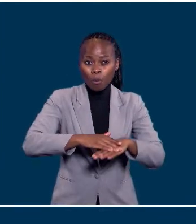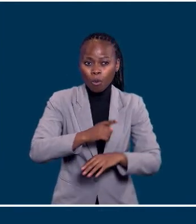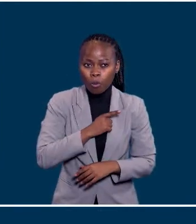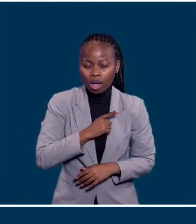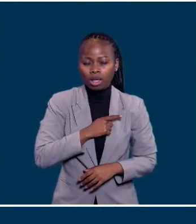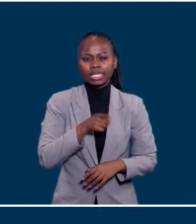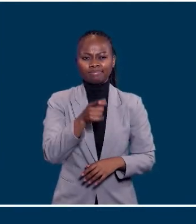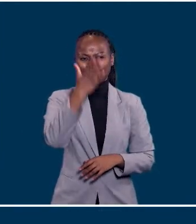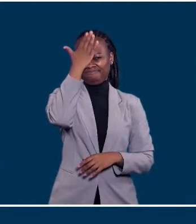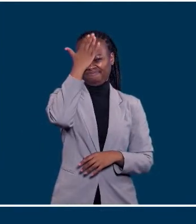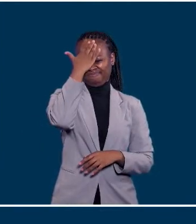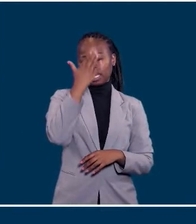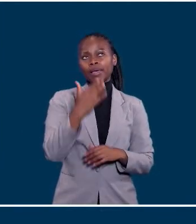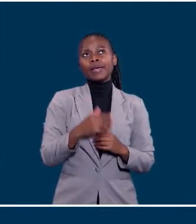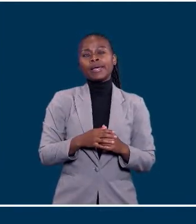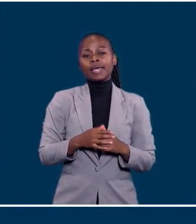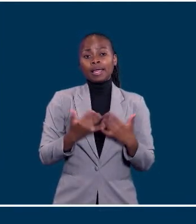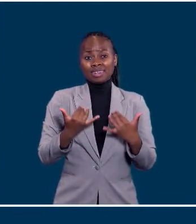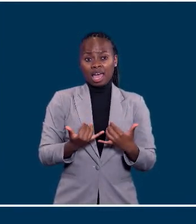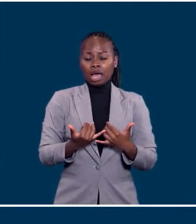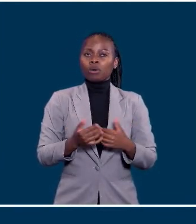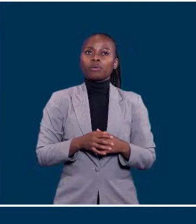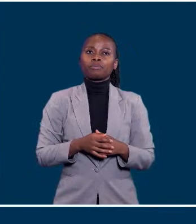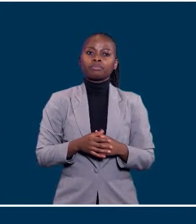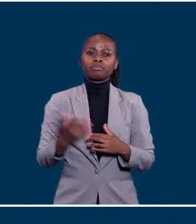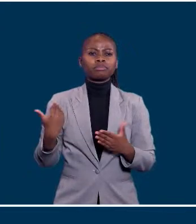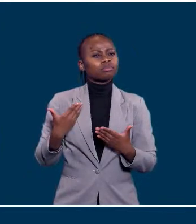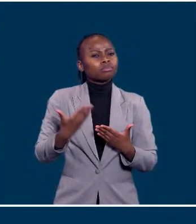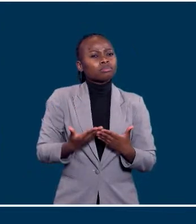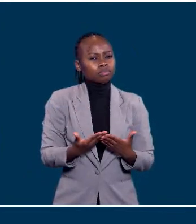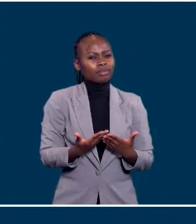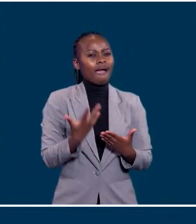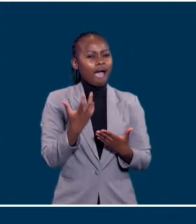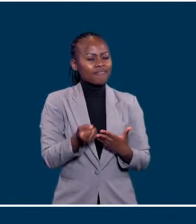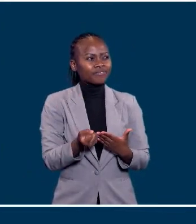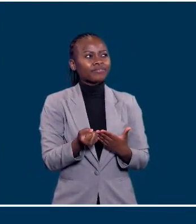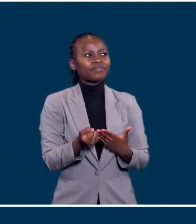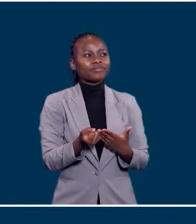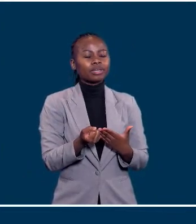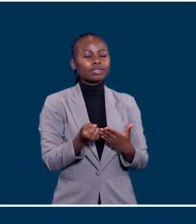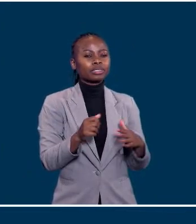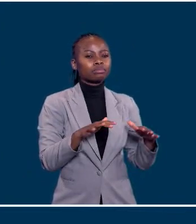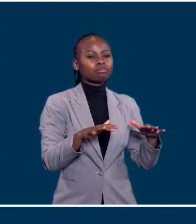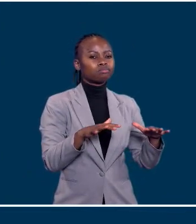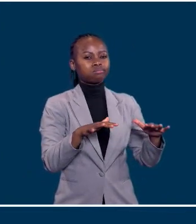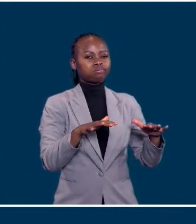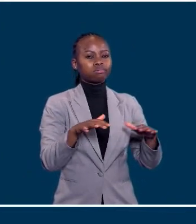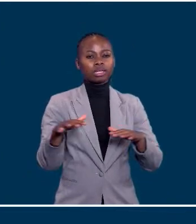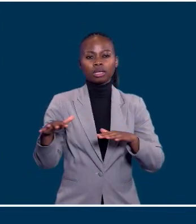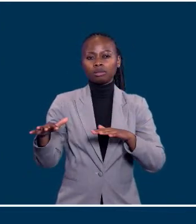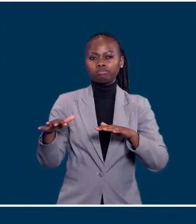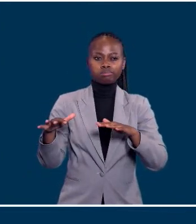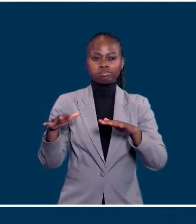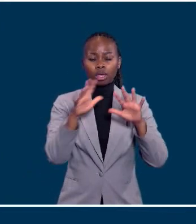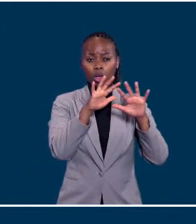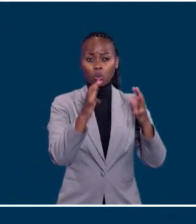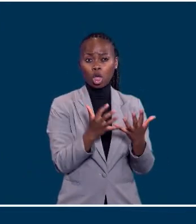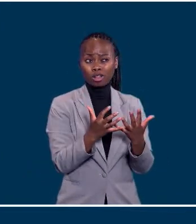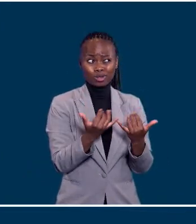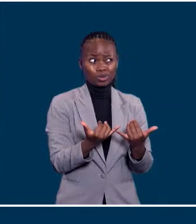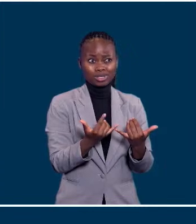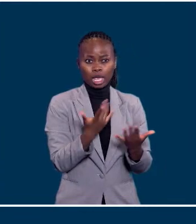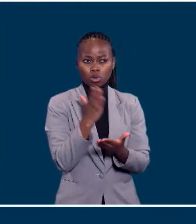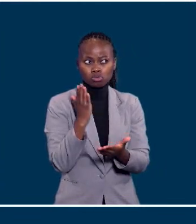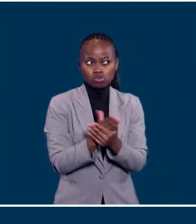is simply that there is an incredible amount of uncertainty out there in the world today. This chart just gives you one